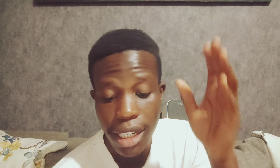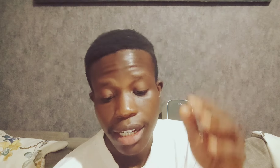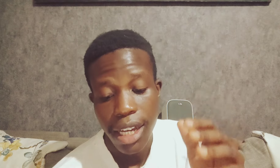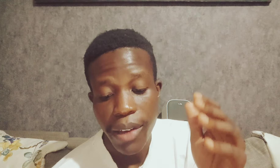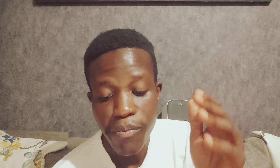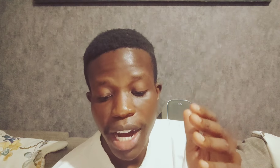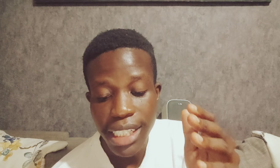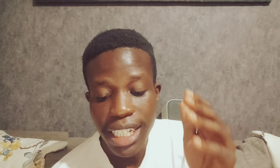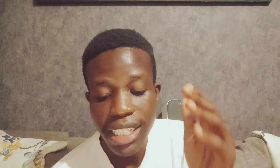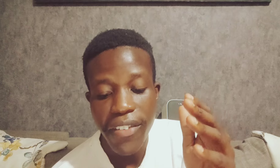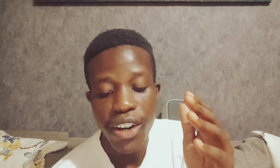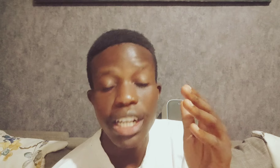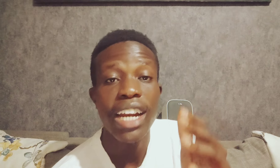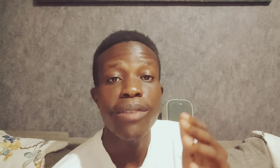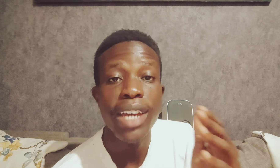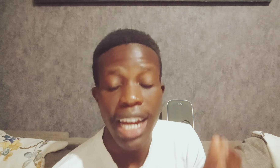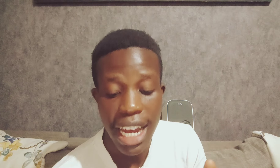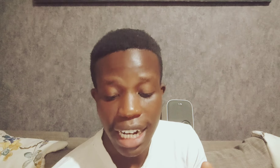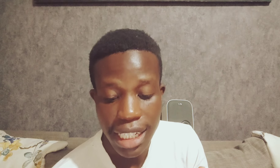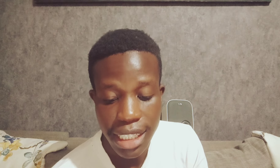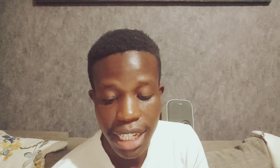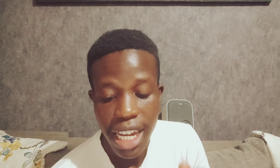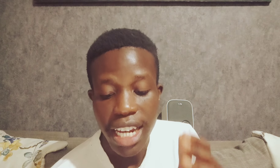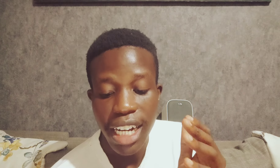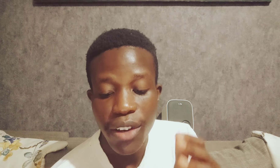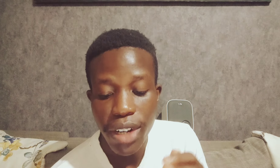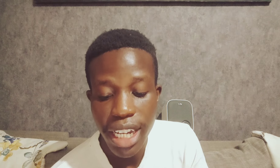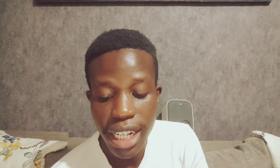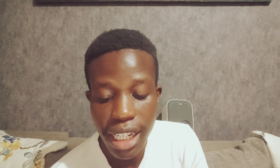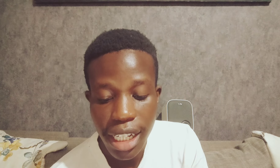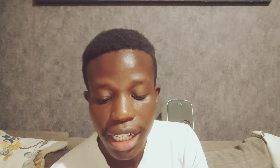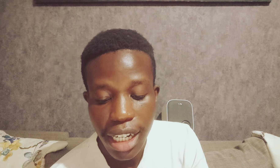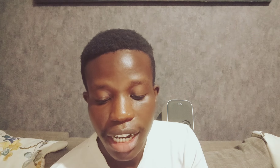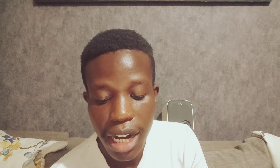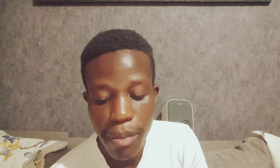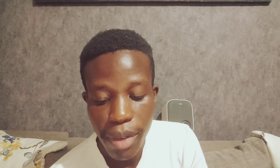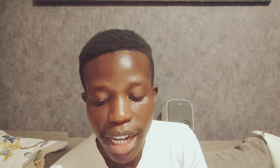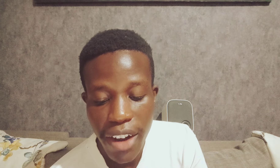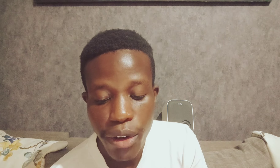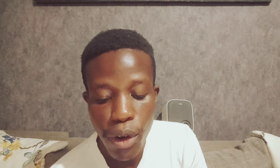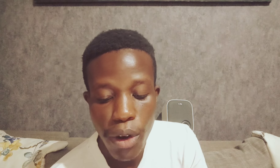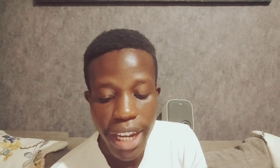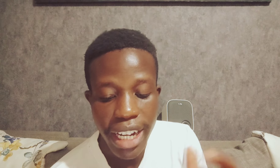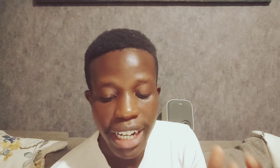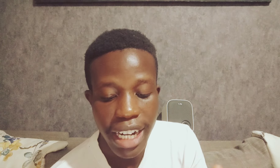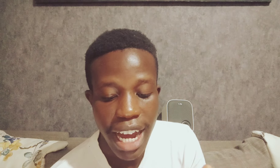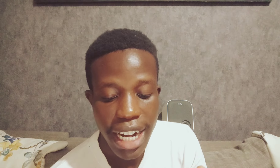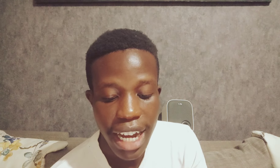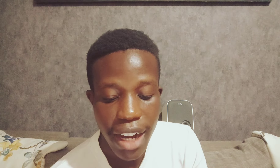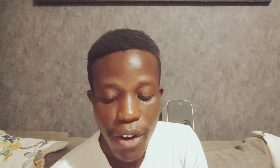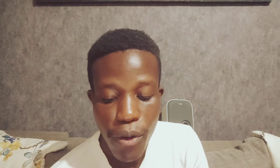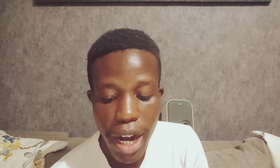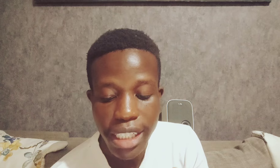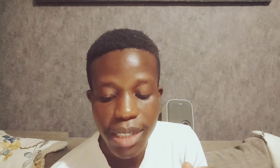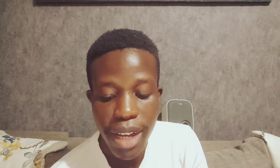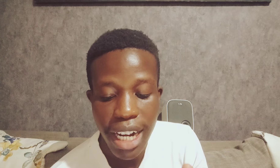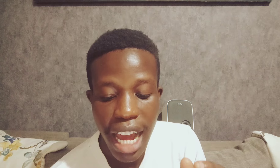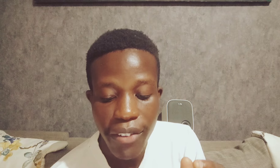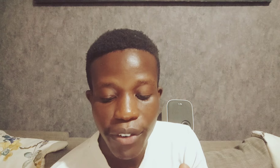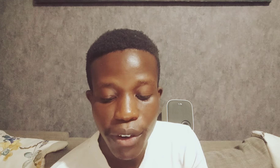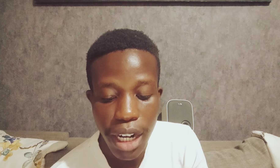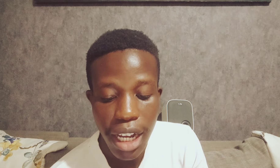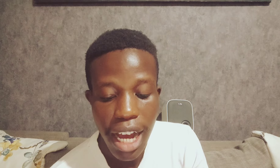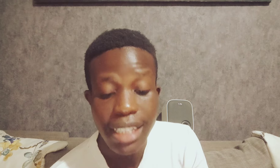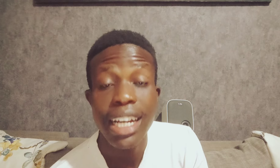days, impacting several Caribbean islands, including Caracol in Grenada, where it has